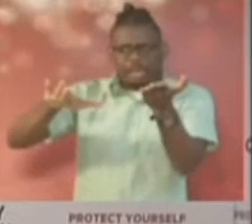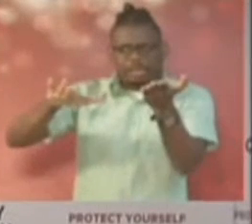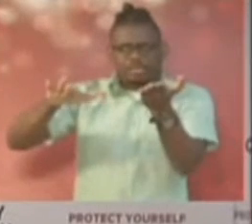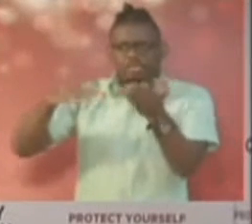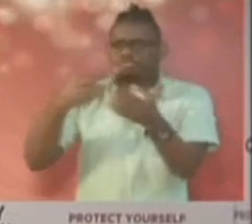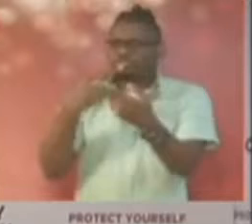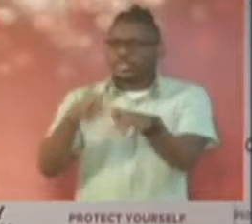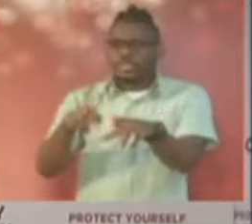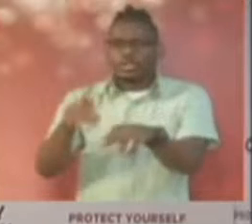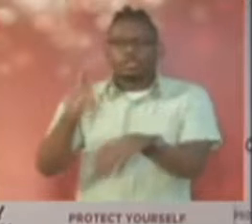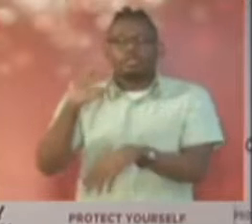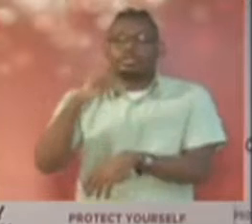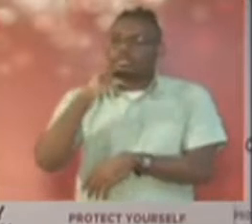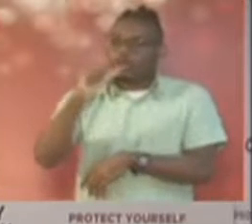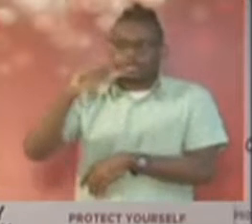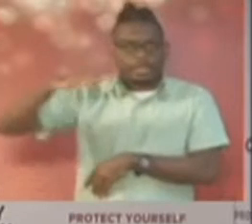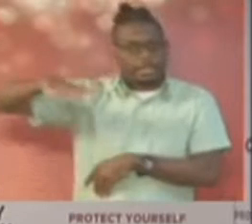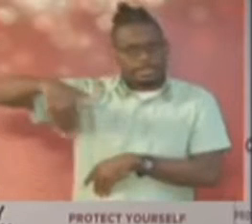No.